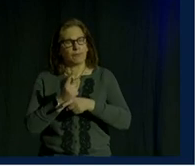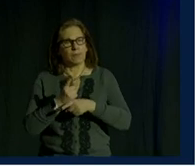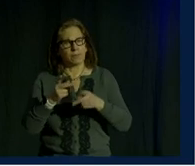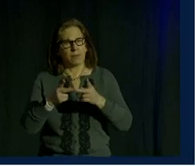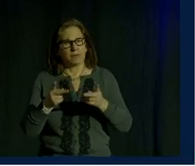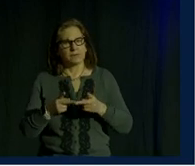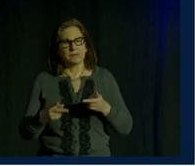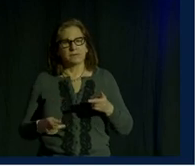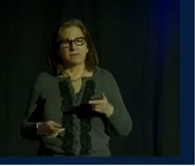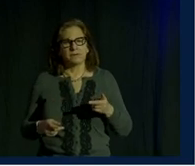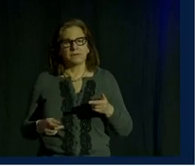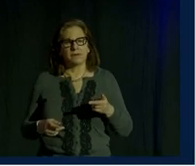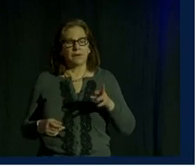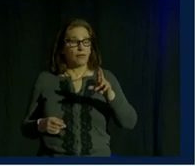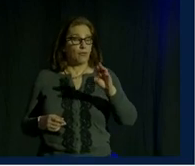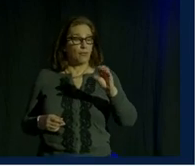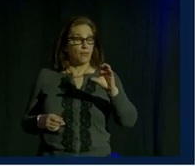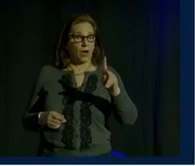Creek East.